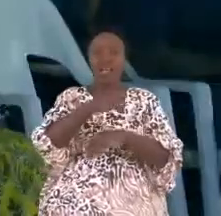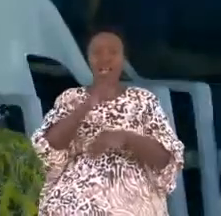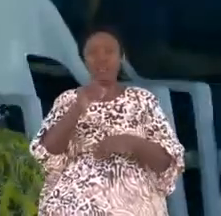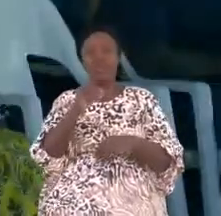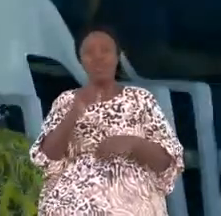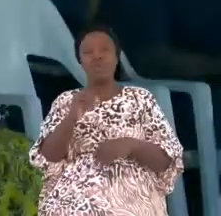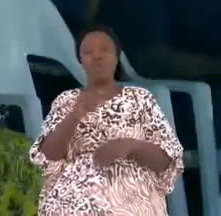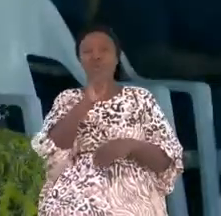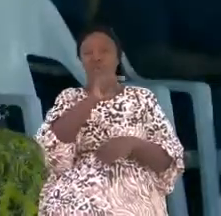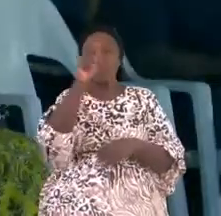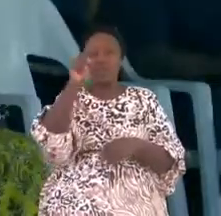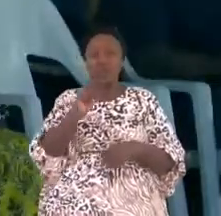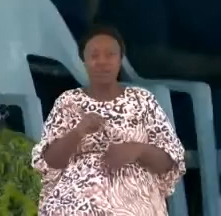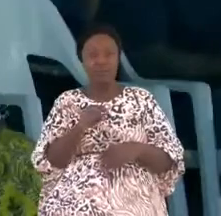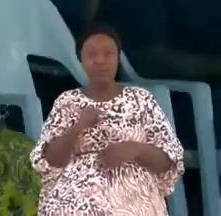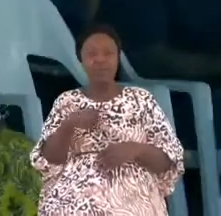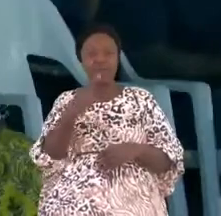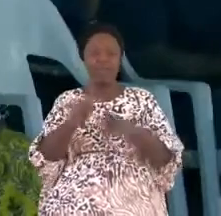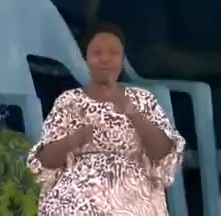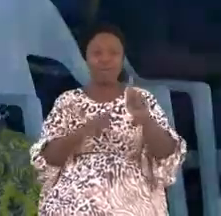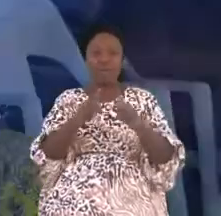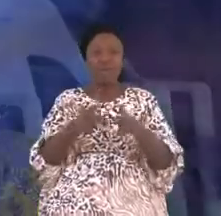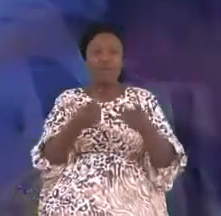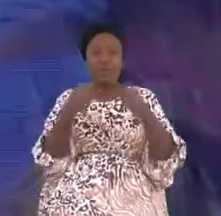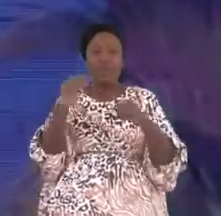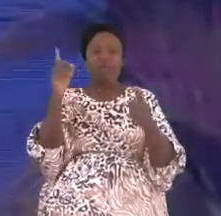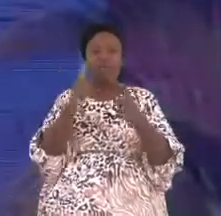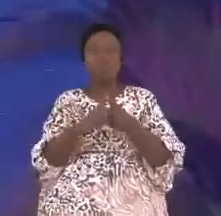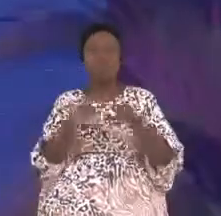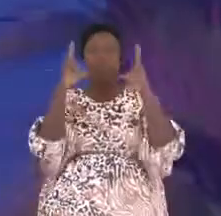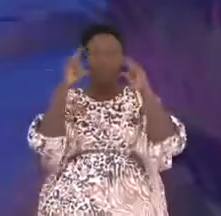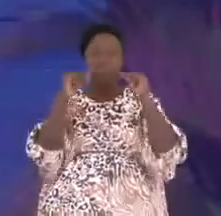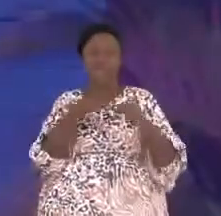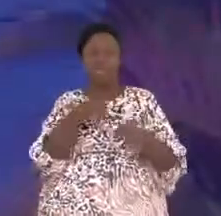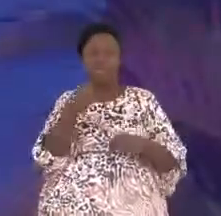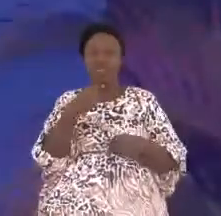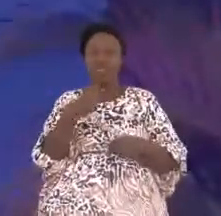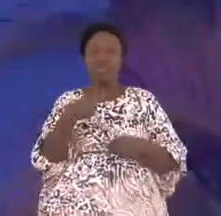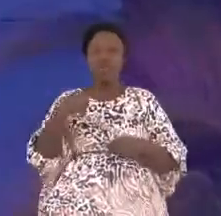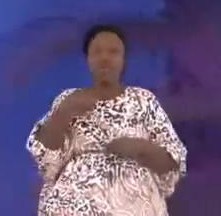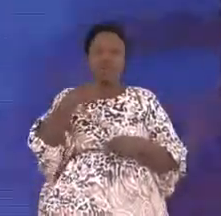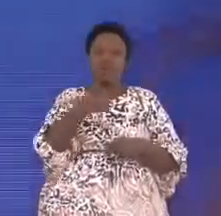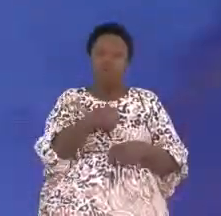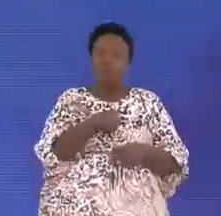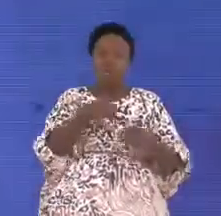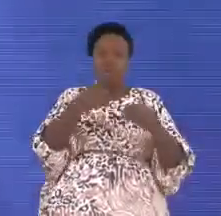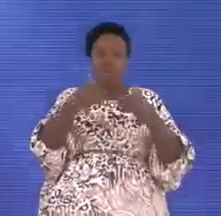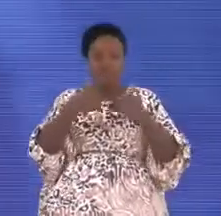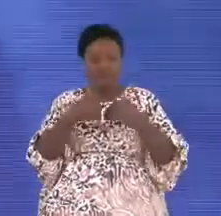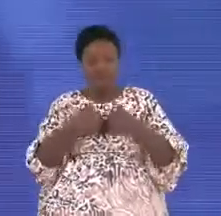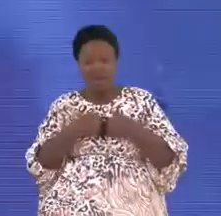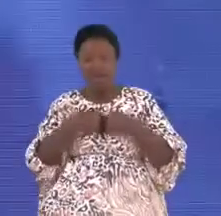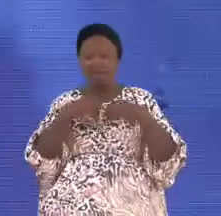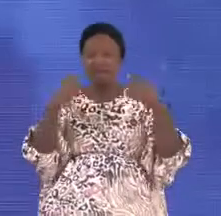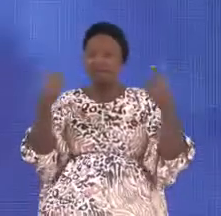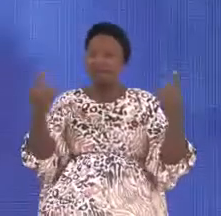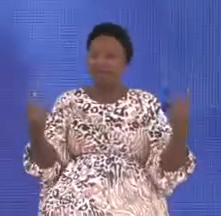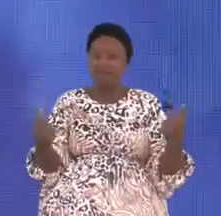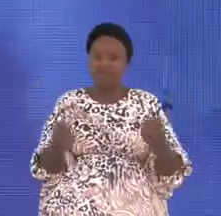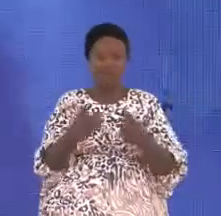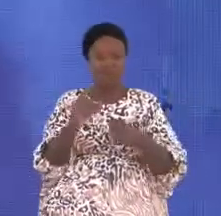therefore the people came to moses and said we have seen that